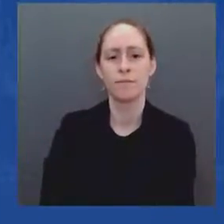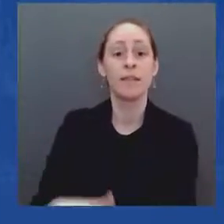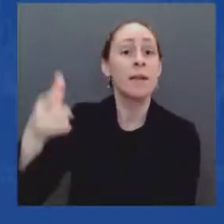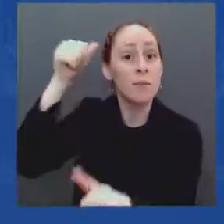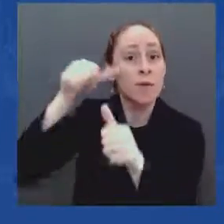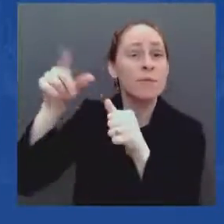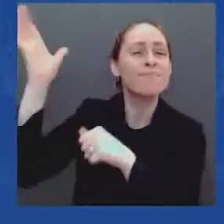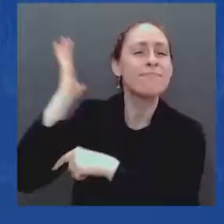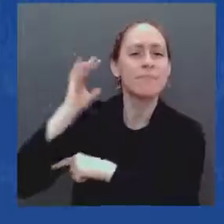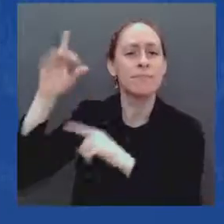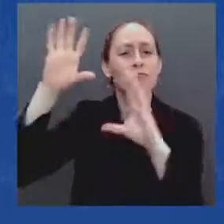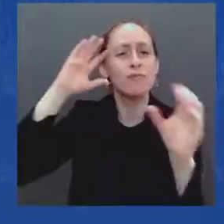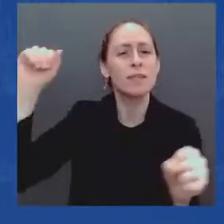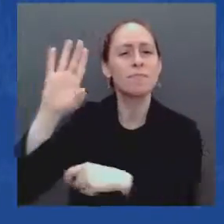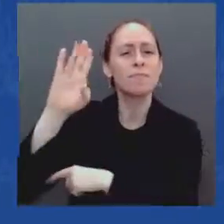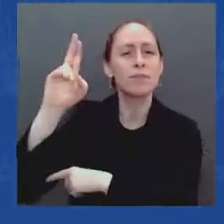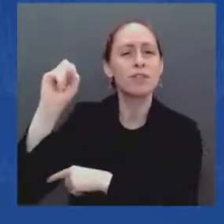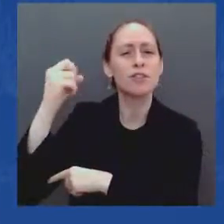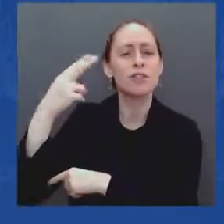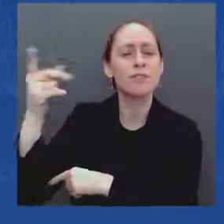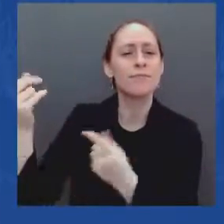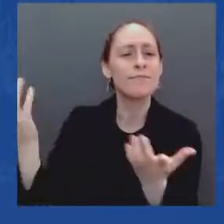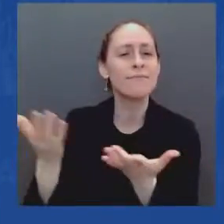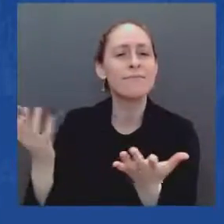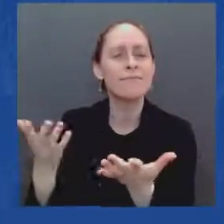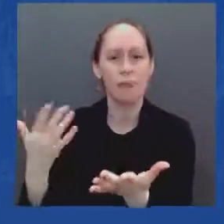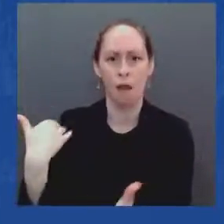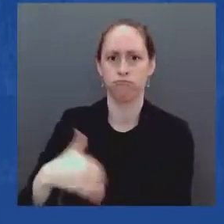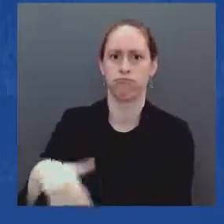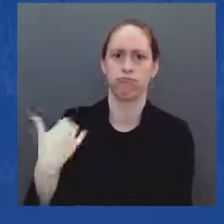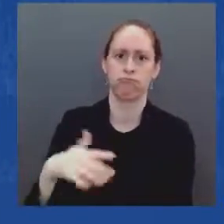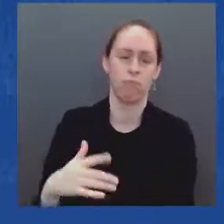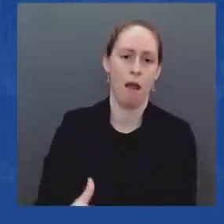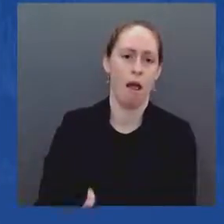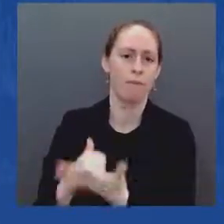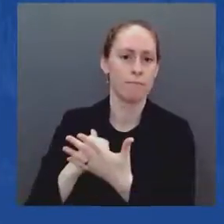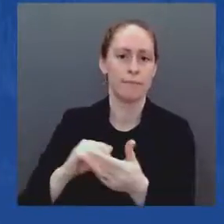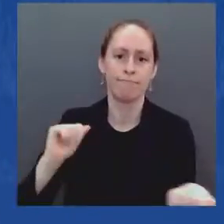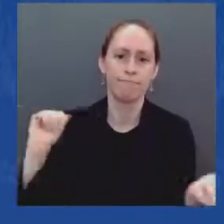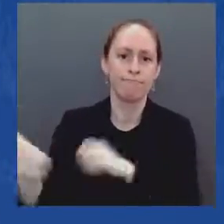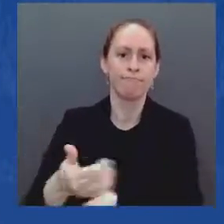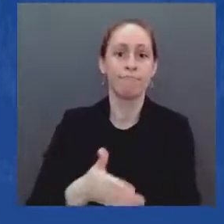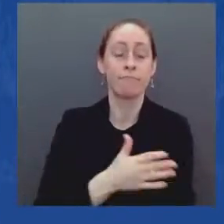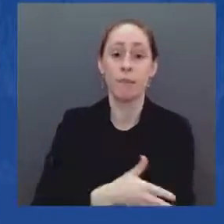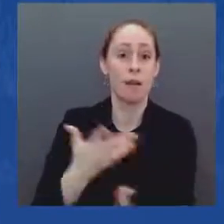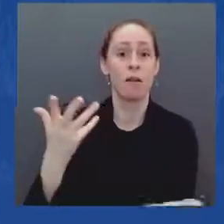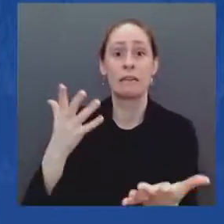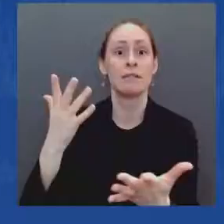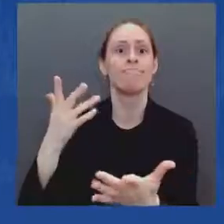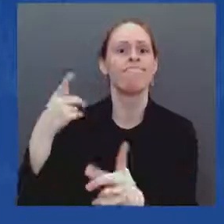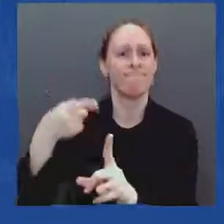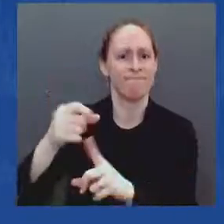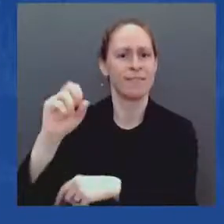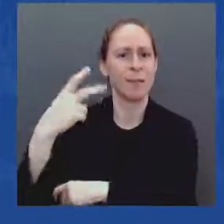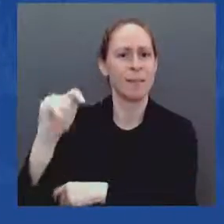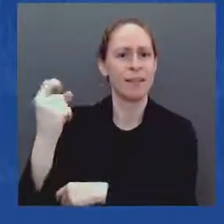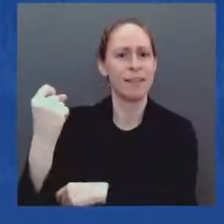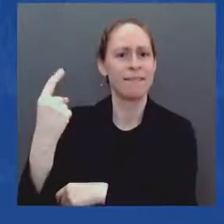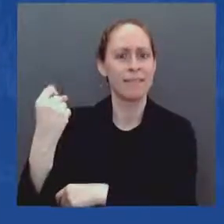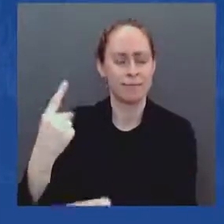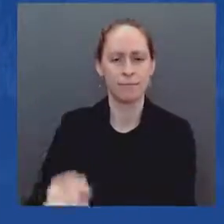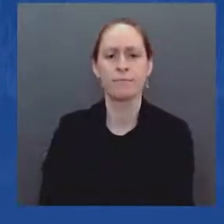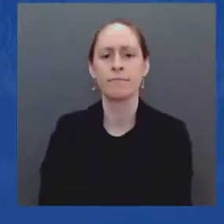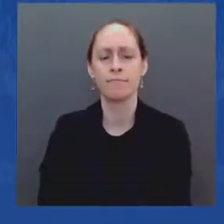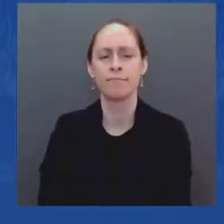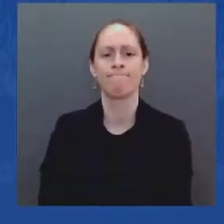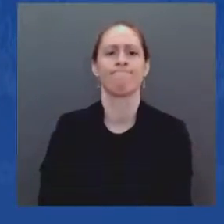the aftermath of September 11, 2001, and realized that we as a nation had to be stronger, needed to be